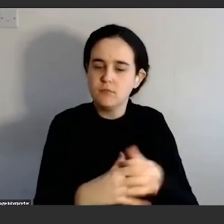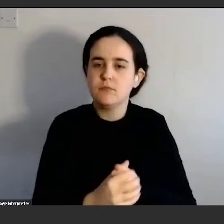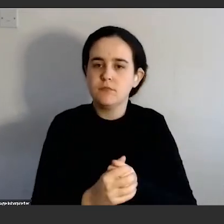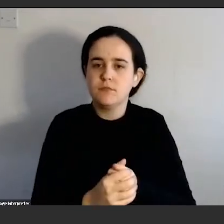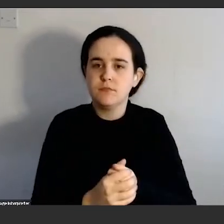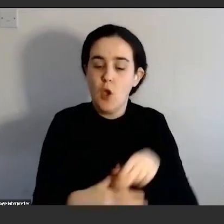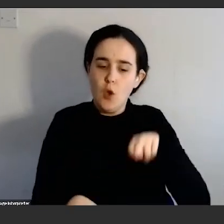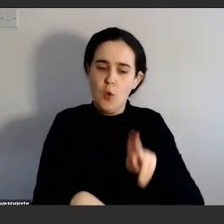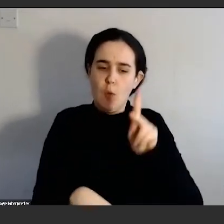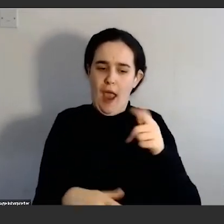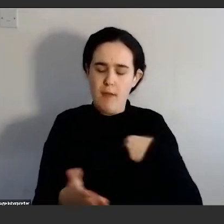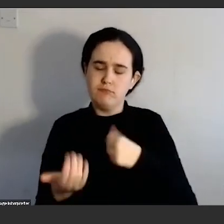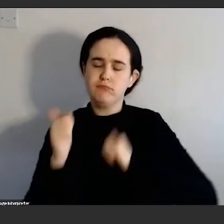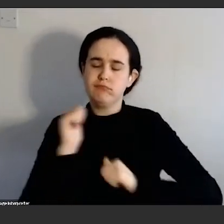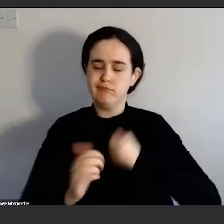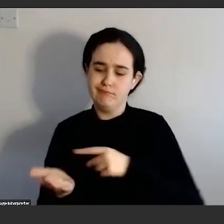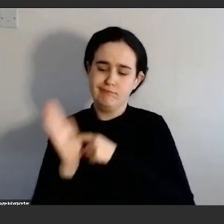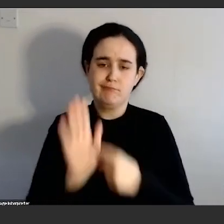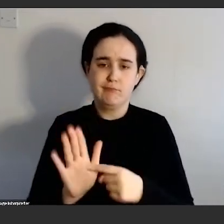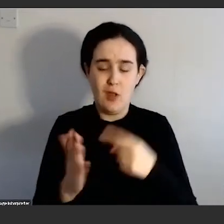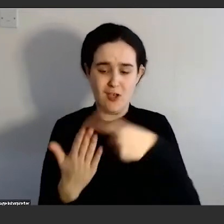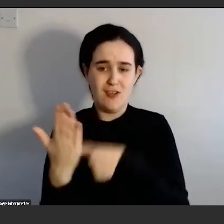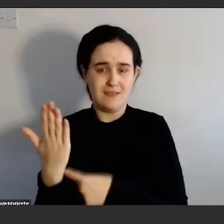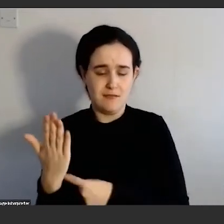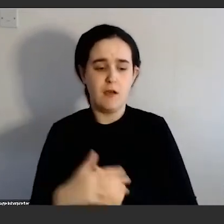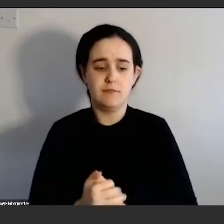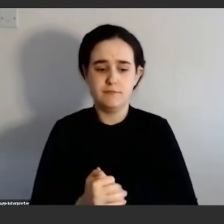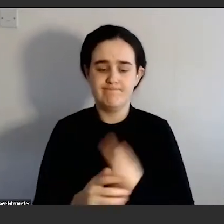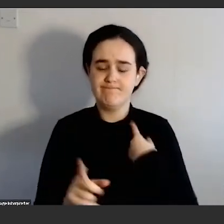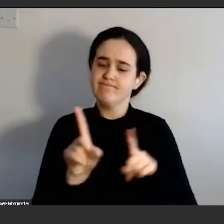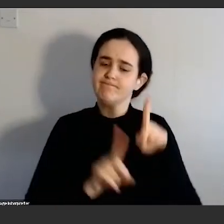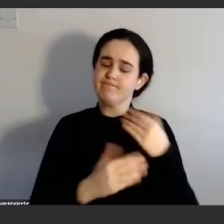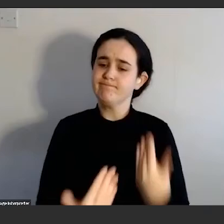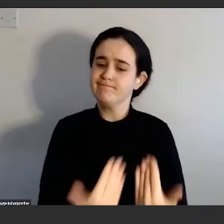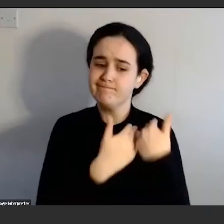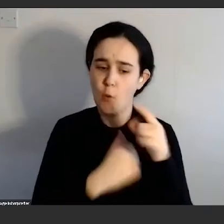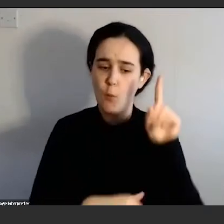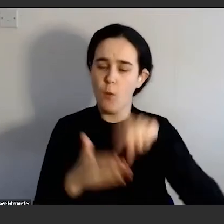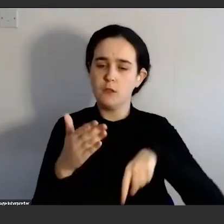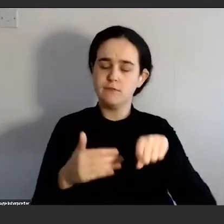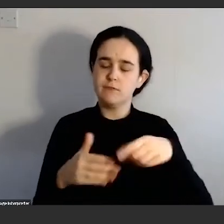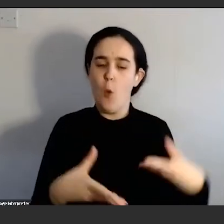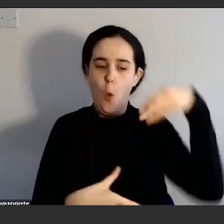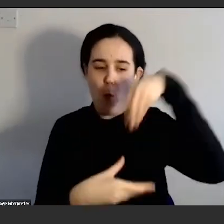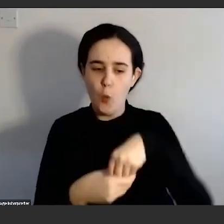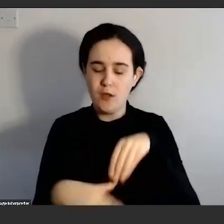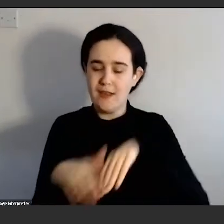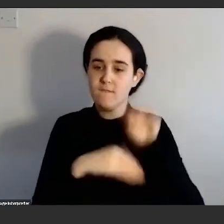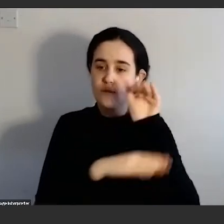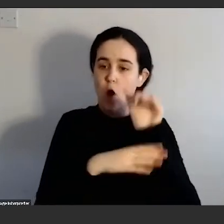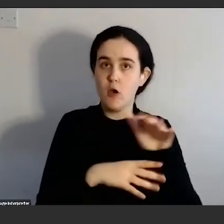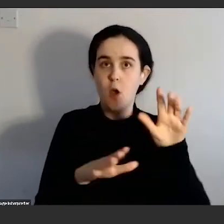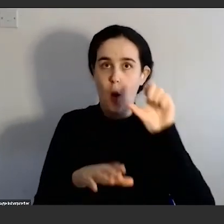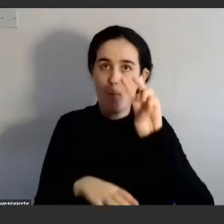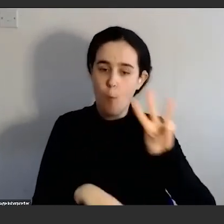for disability inclusion in the Foreign, Commonwealth and Development Office, I'm proud of the work we've continued to take forward since